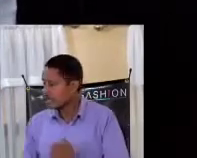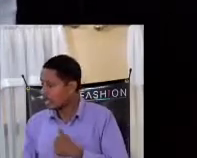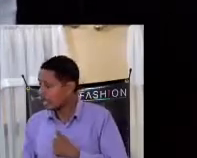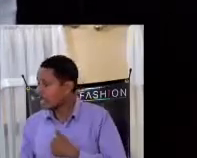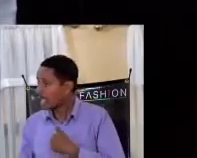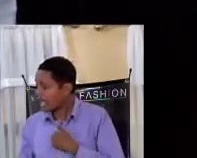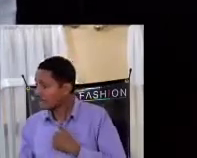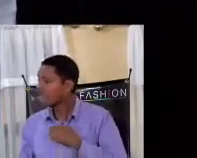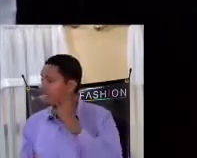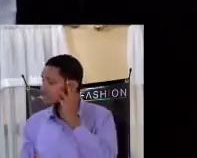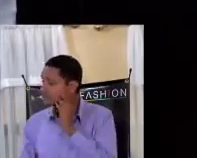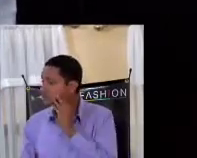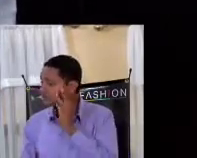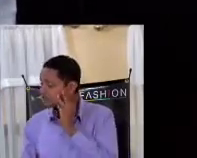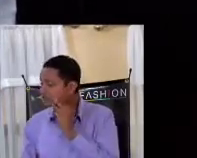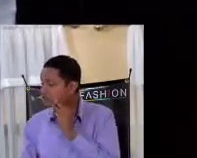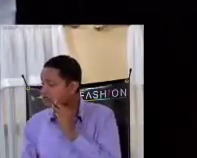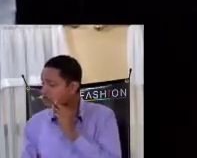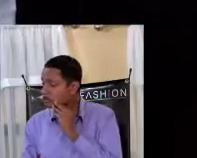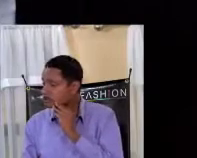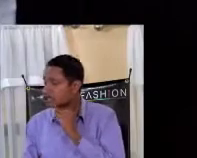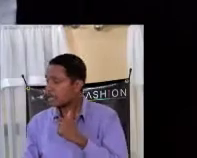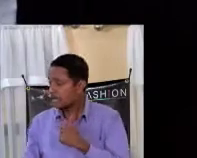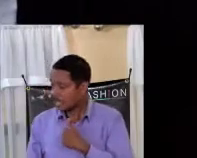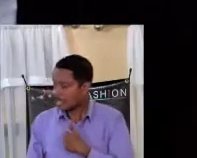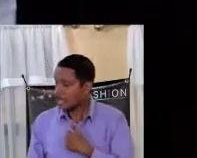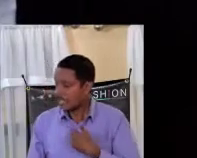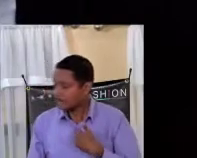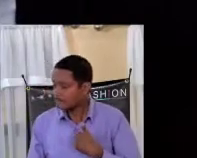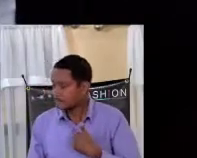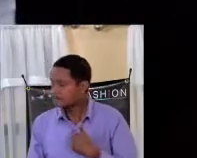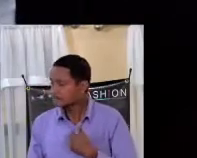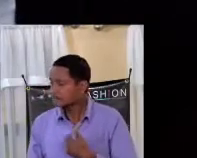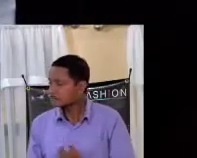personal experience of my own where I happened to have